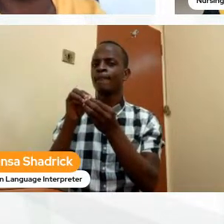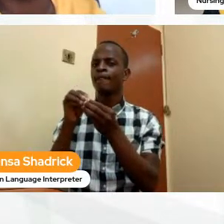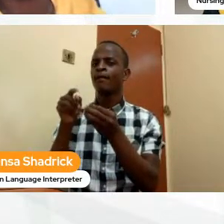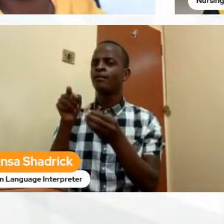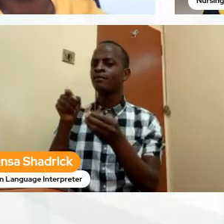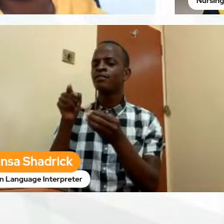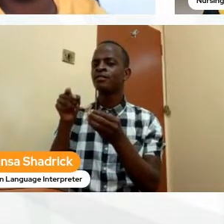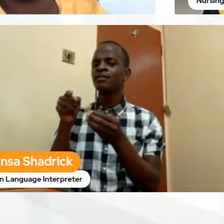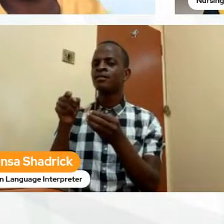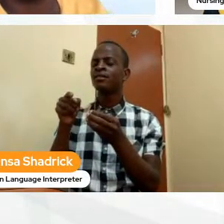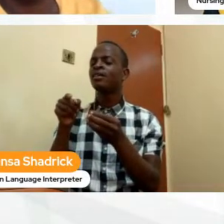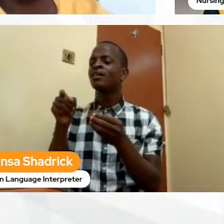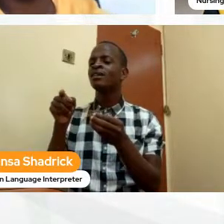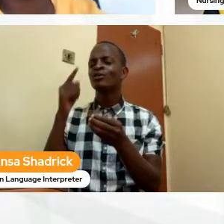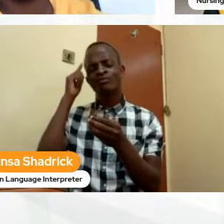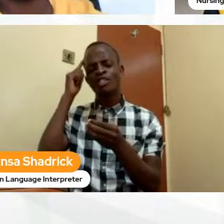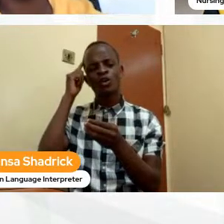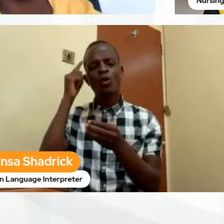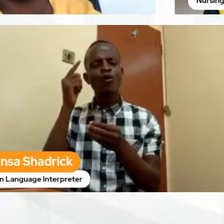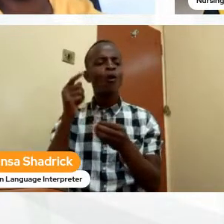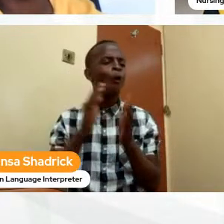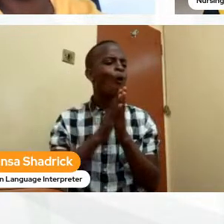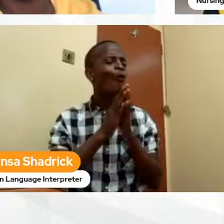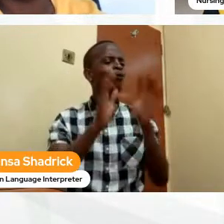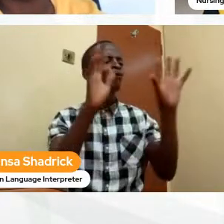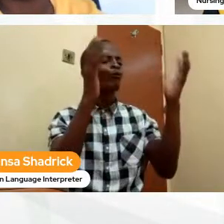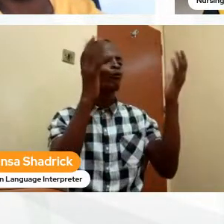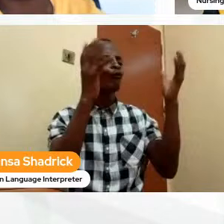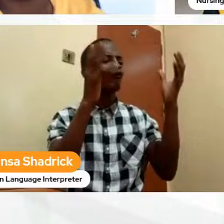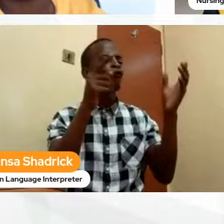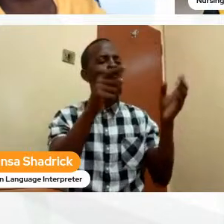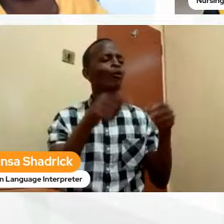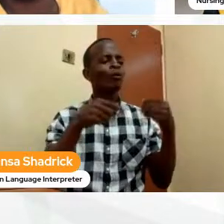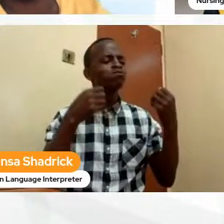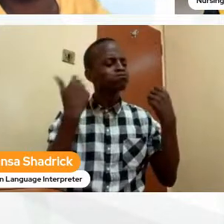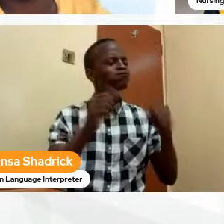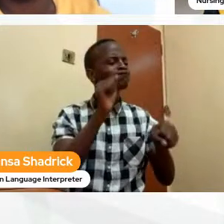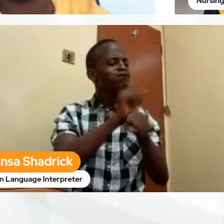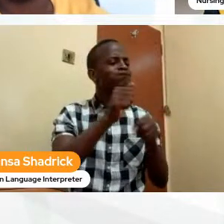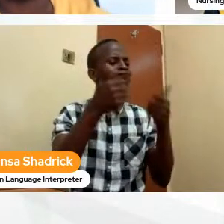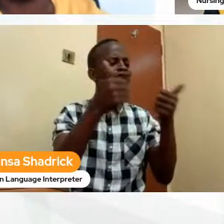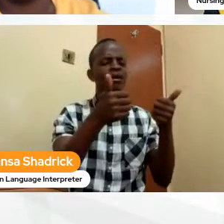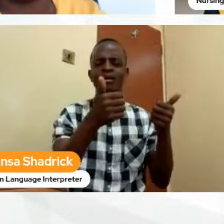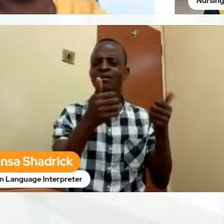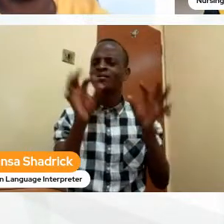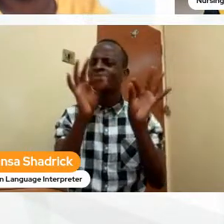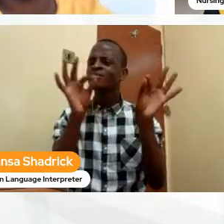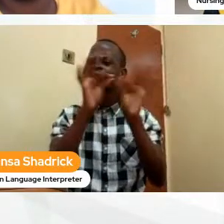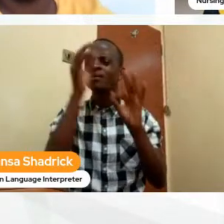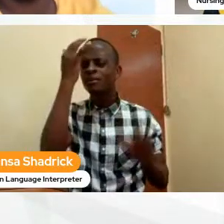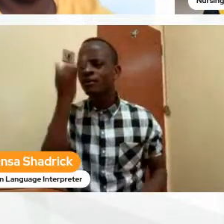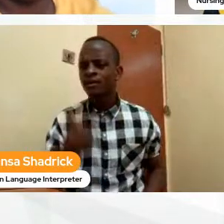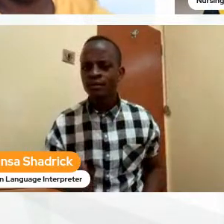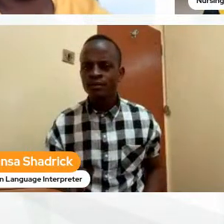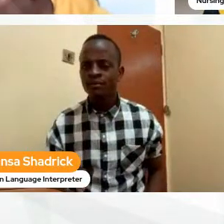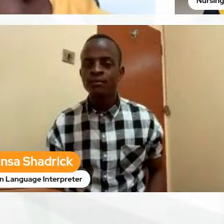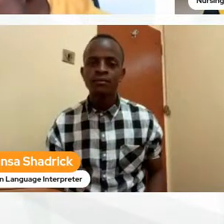recognize adolescent health heroes, and how do they contribute to the improvement of healthcare delivery for young people?